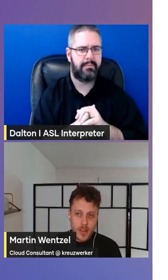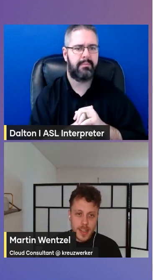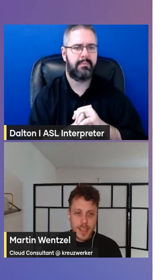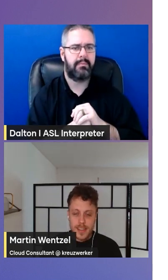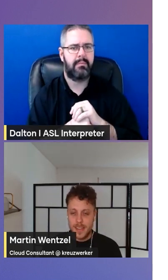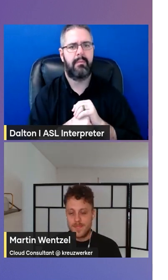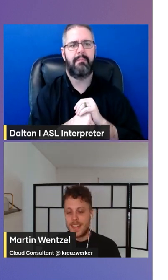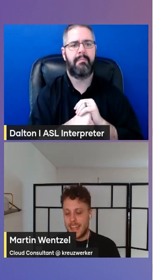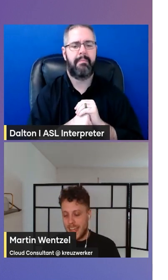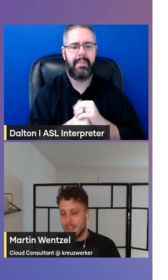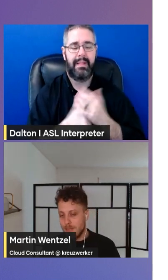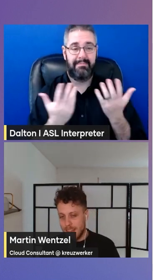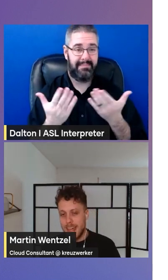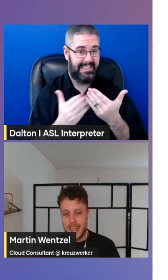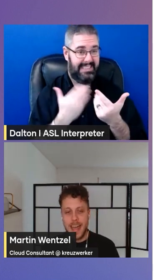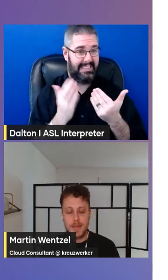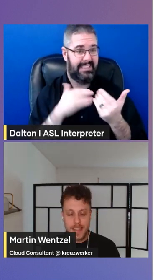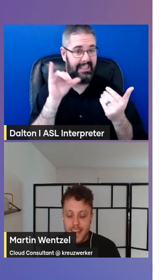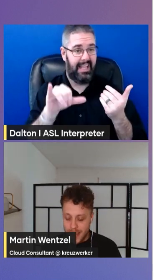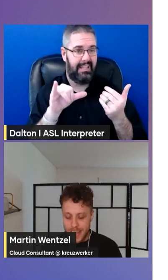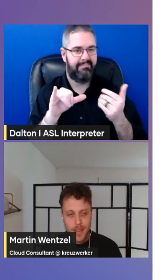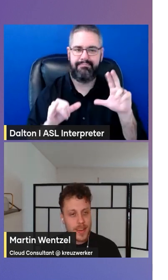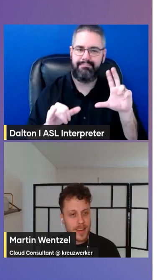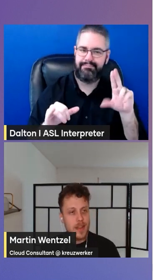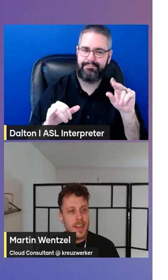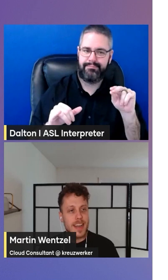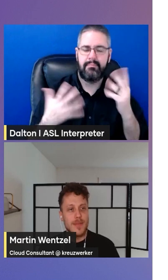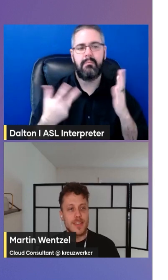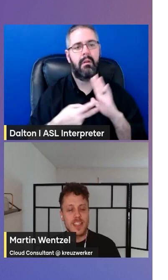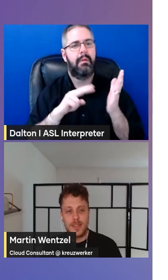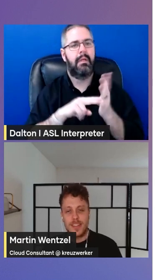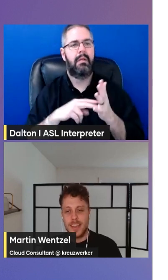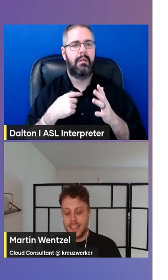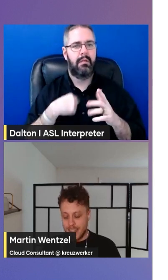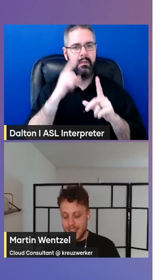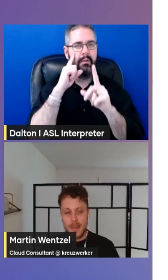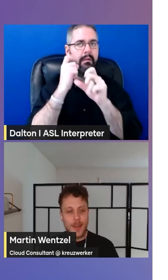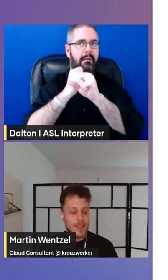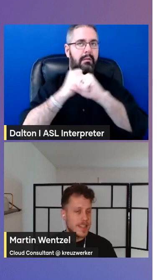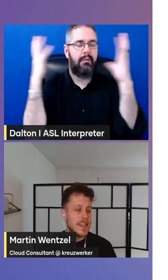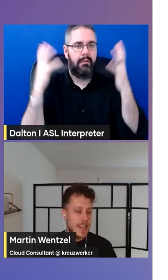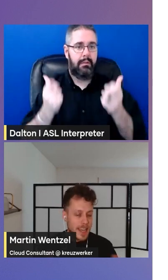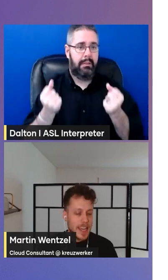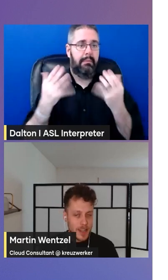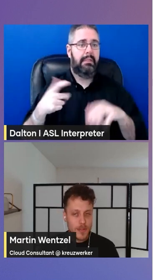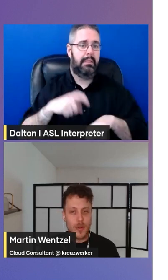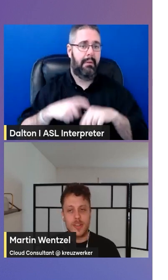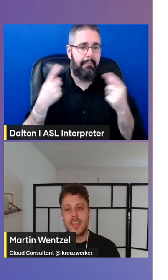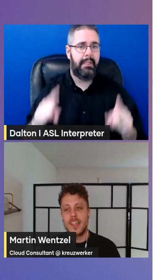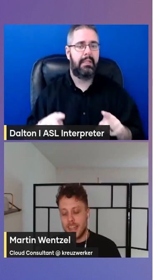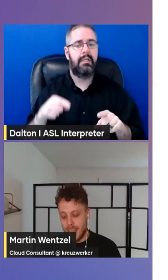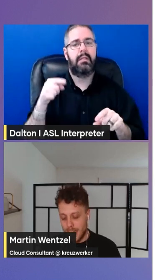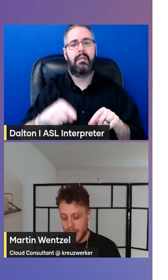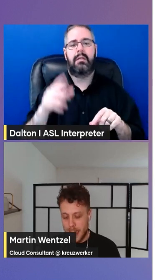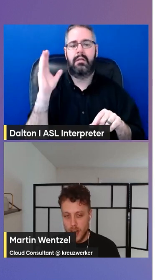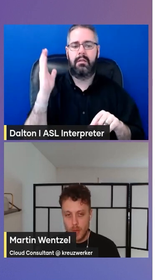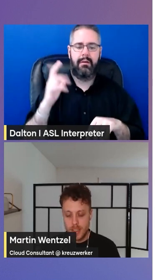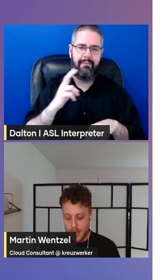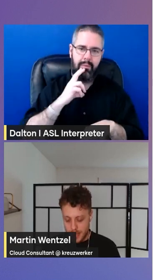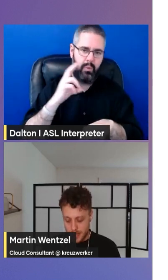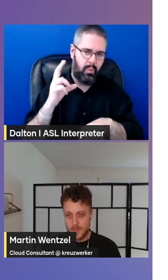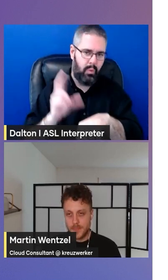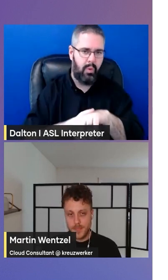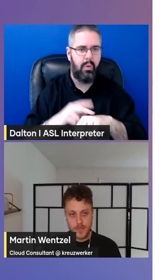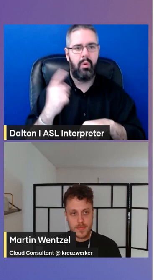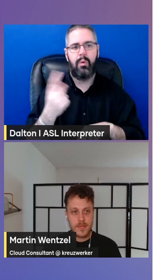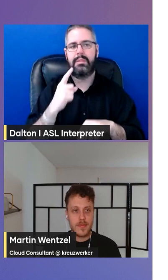It's not that easy. And I'm saying that I think many times in this presentation, because it, of course, it always